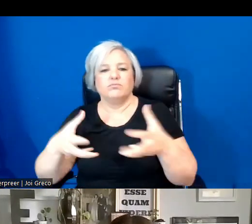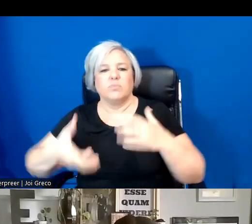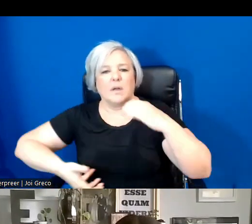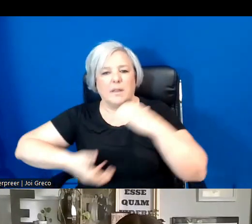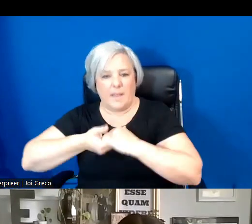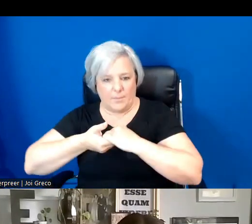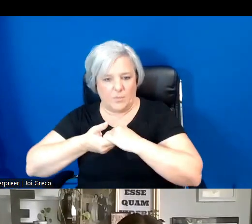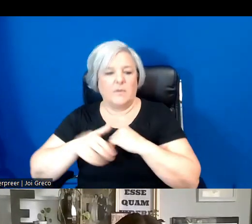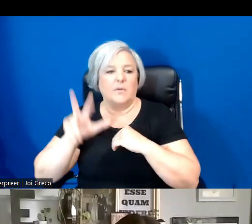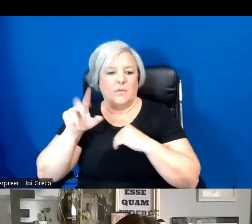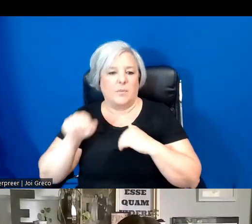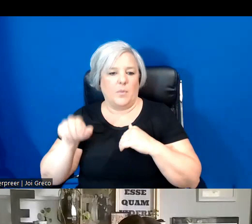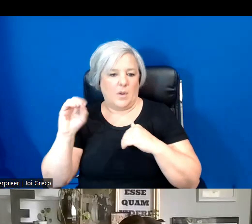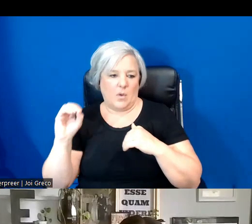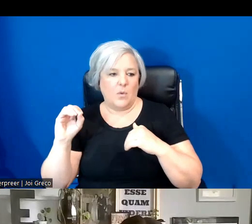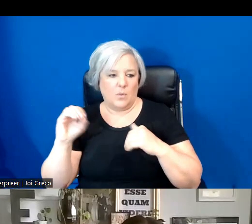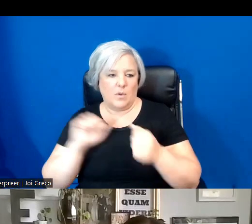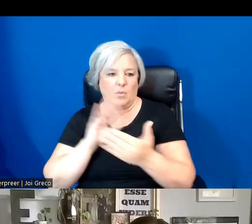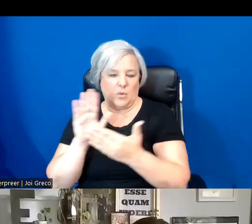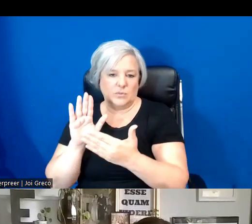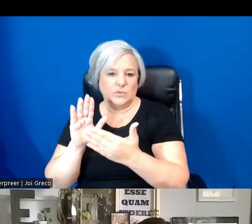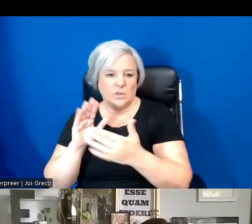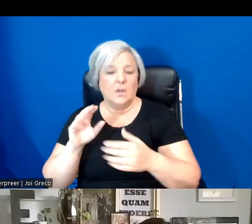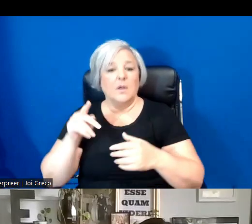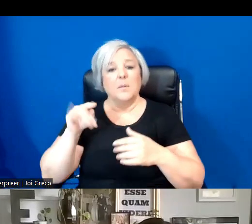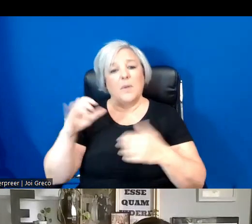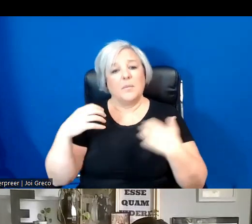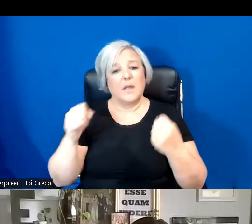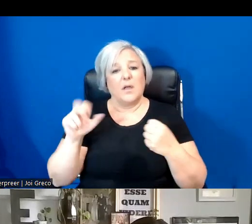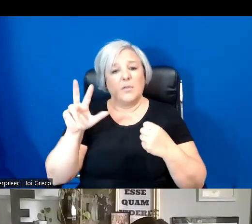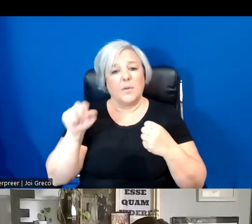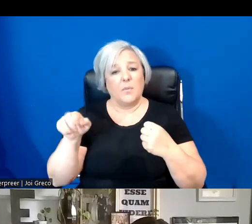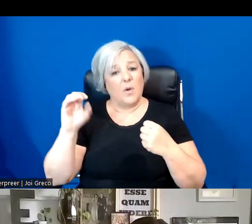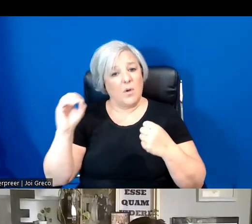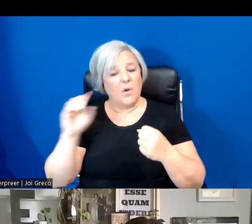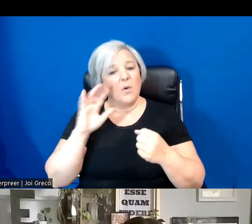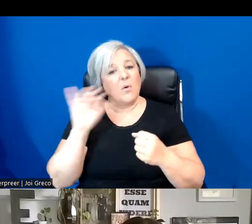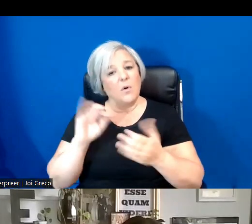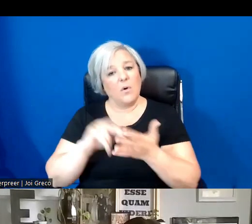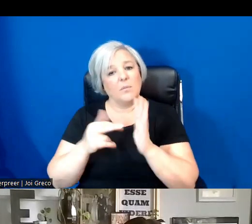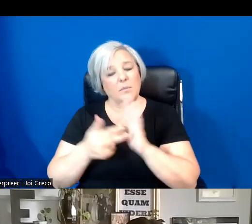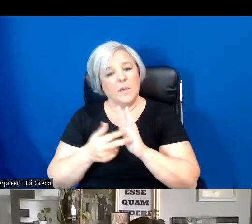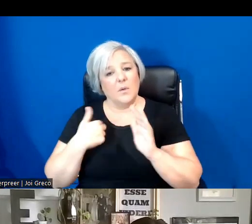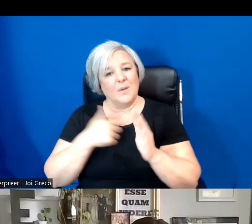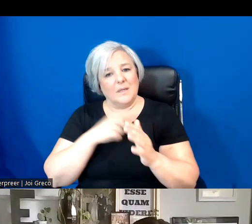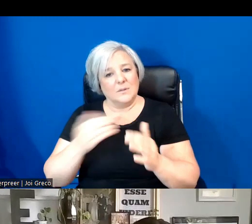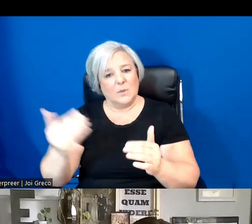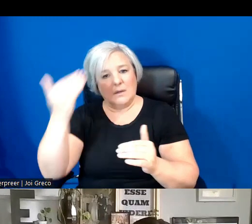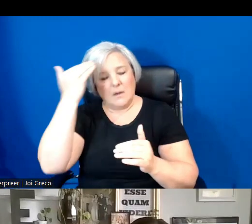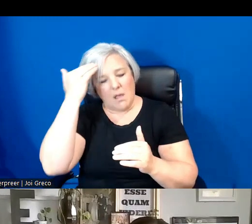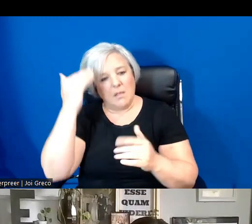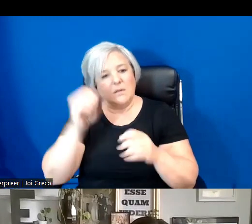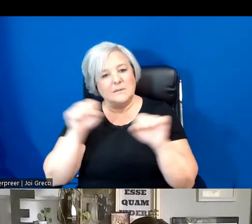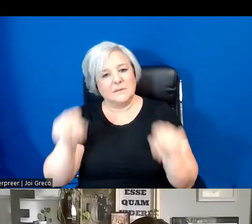health 3.0 approach. Public health 3.0 also means that we have to acknowledge that systems of